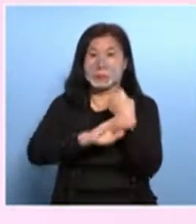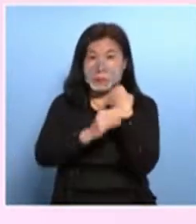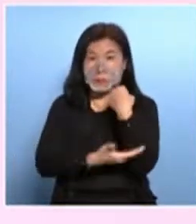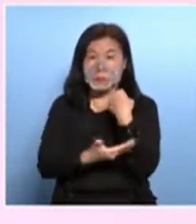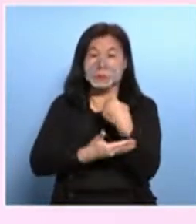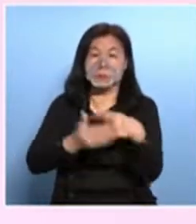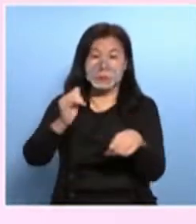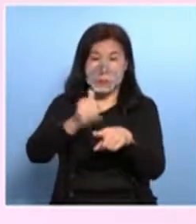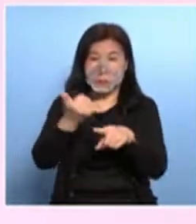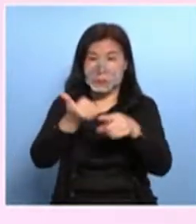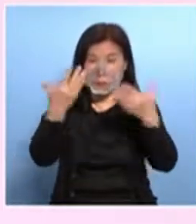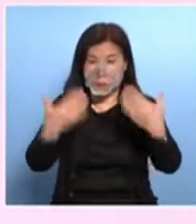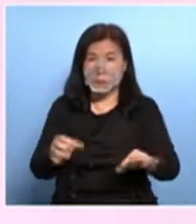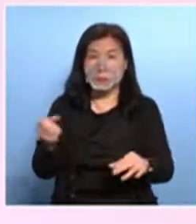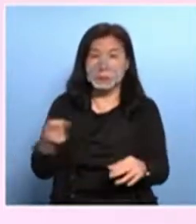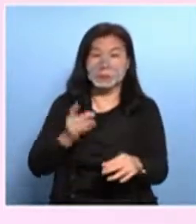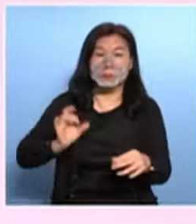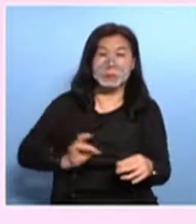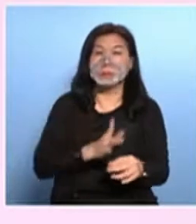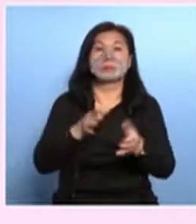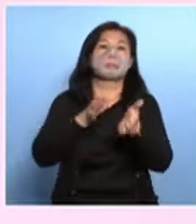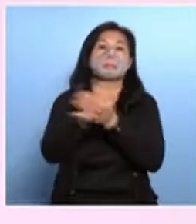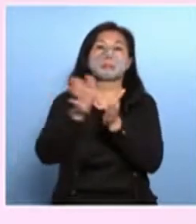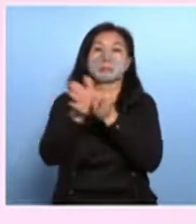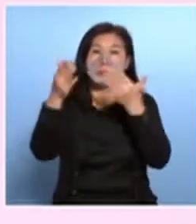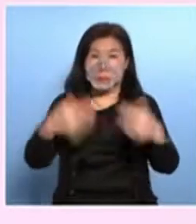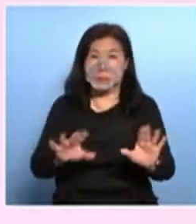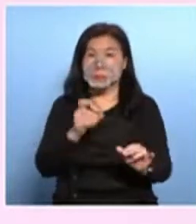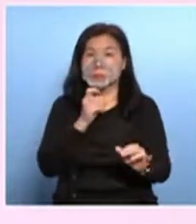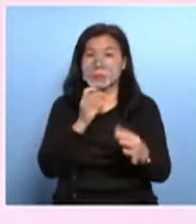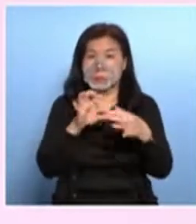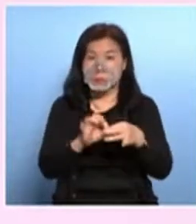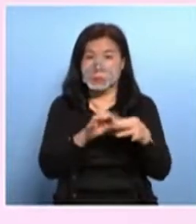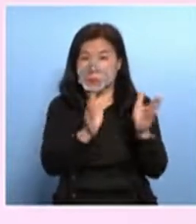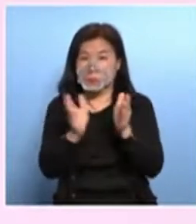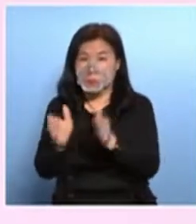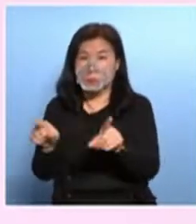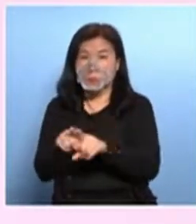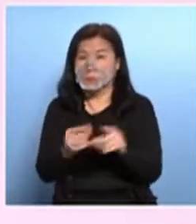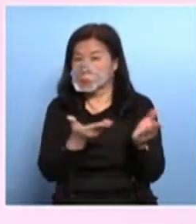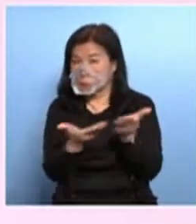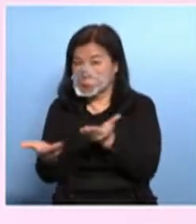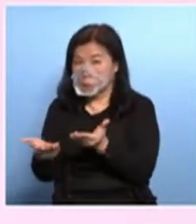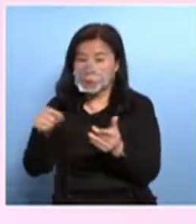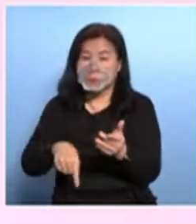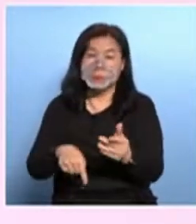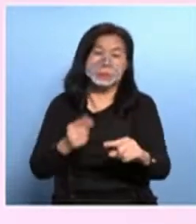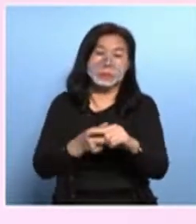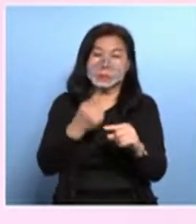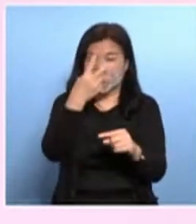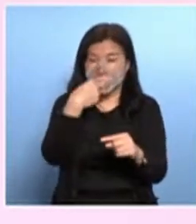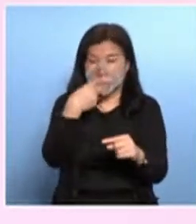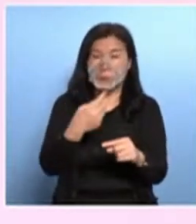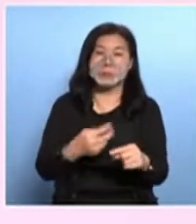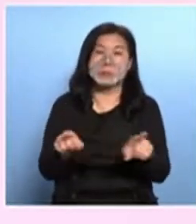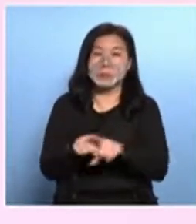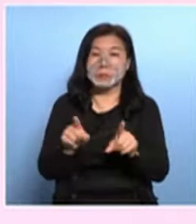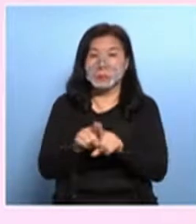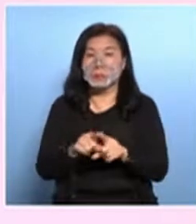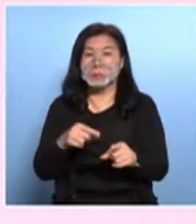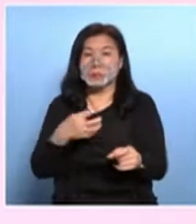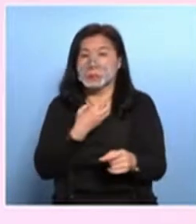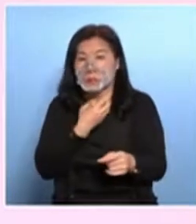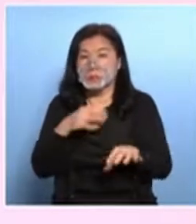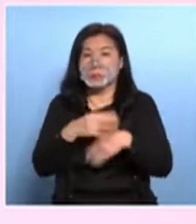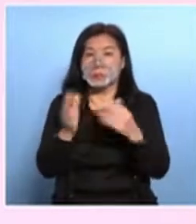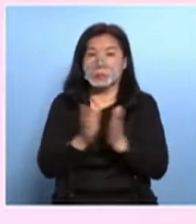taking relevant legal actions against them. The relief will be valid for 3 months and, if necessary, be extended one more time for the same duration, with the